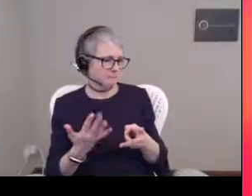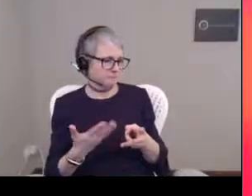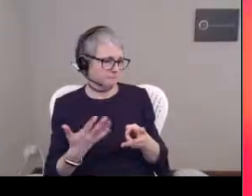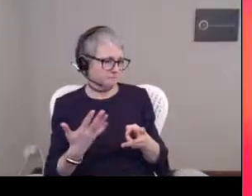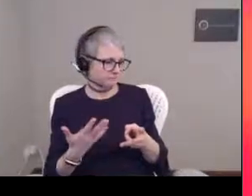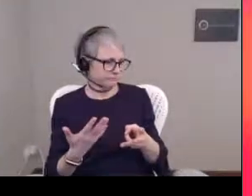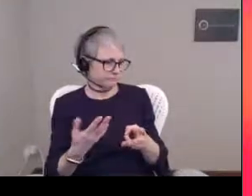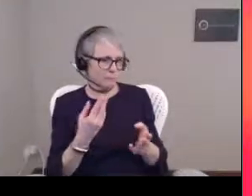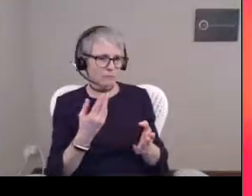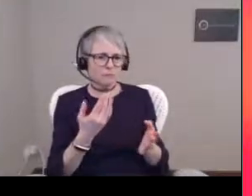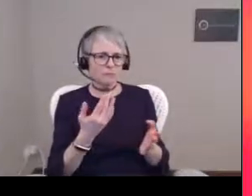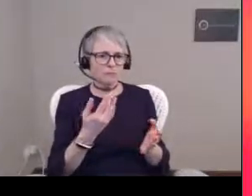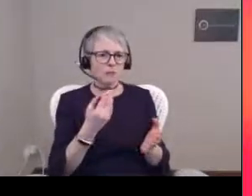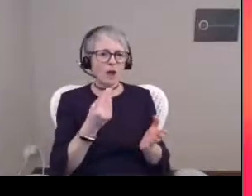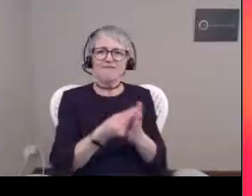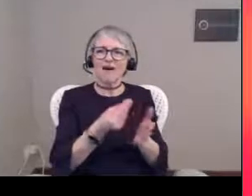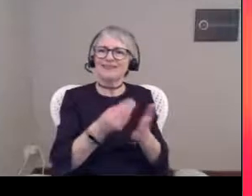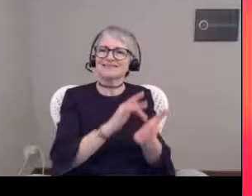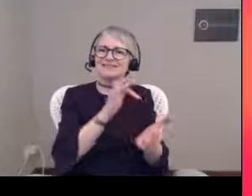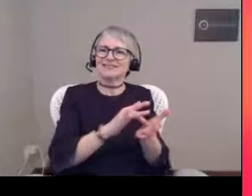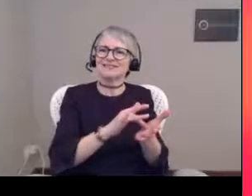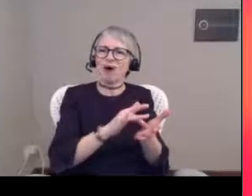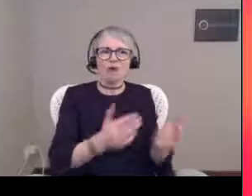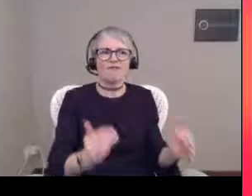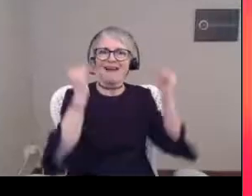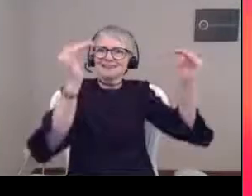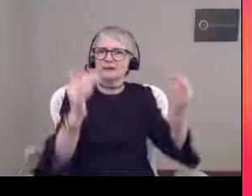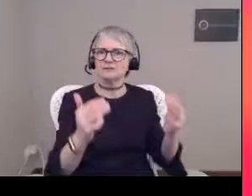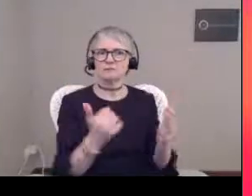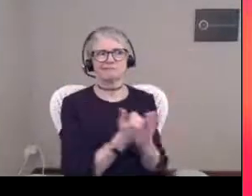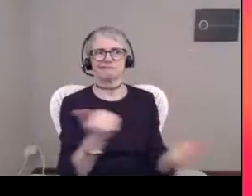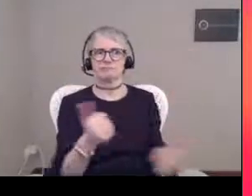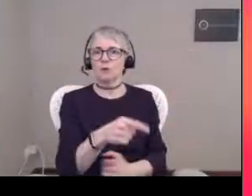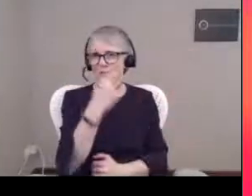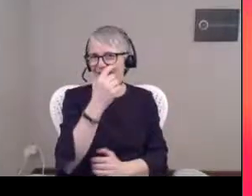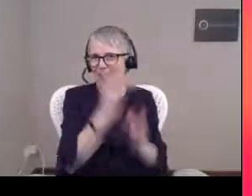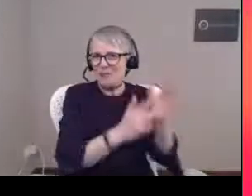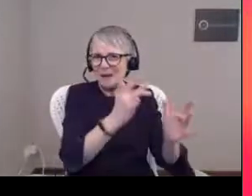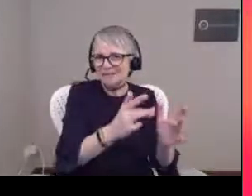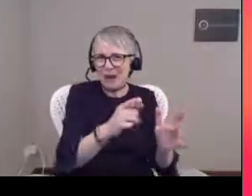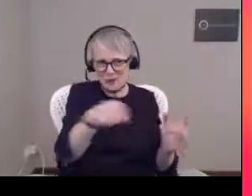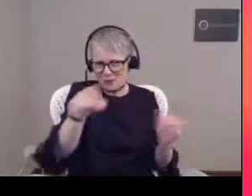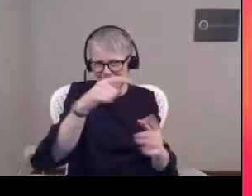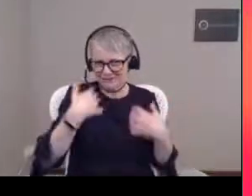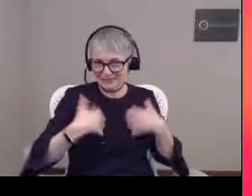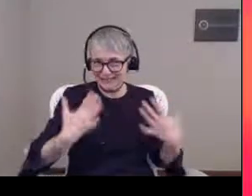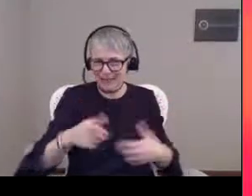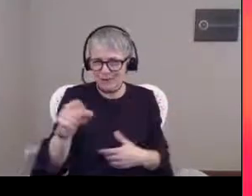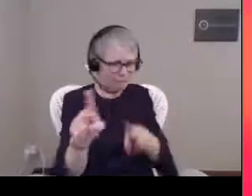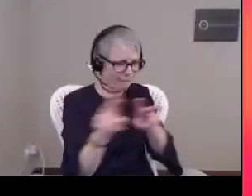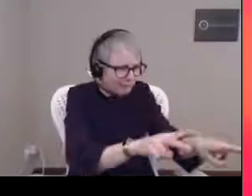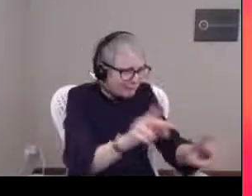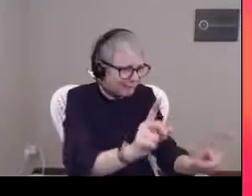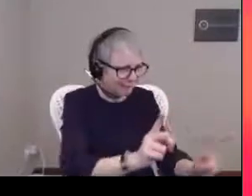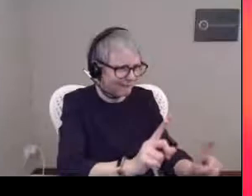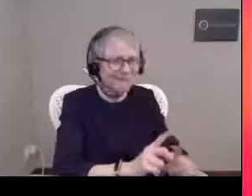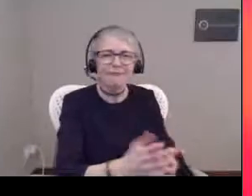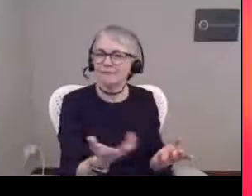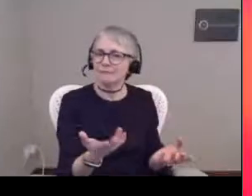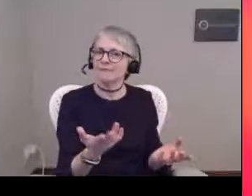Finance Centre of Excellence in Manchester, which are all live on the websites, and you can check them out if you're interested. But ensuring that